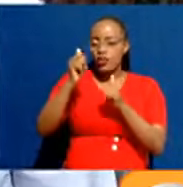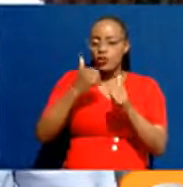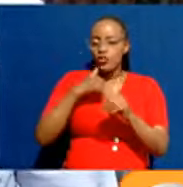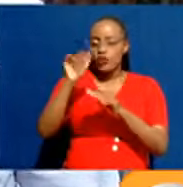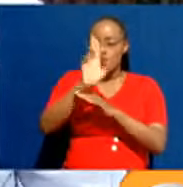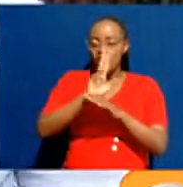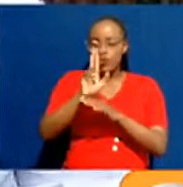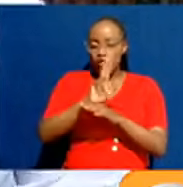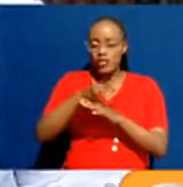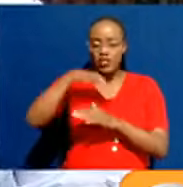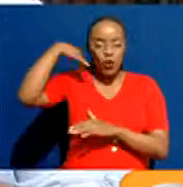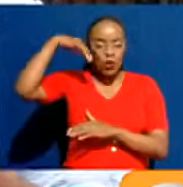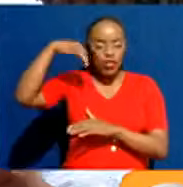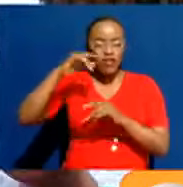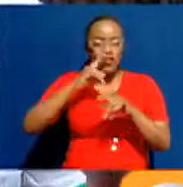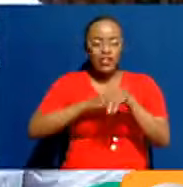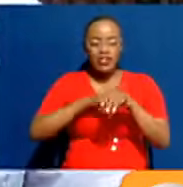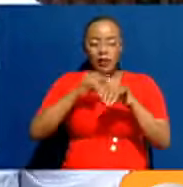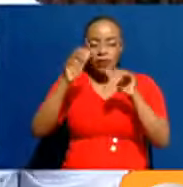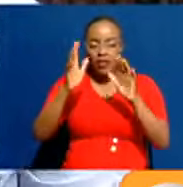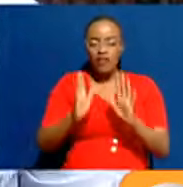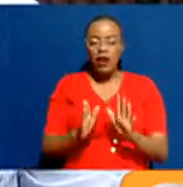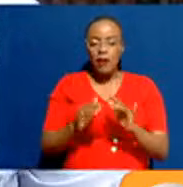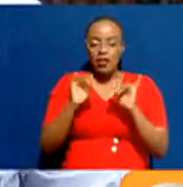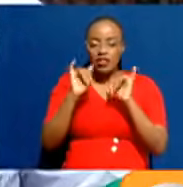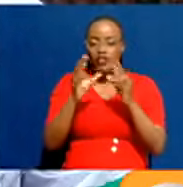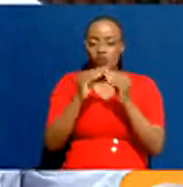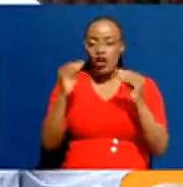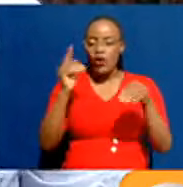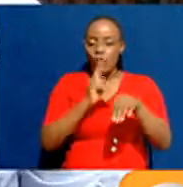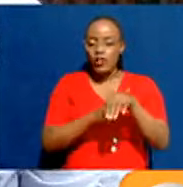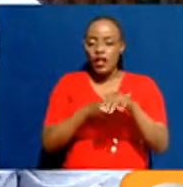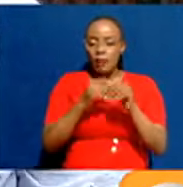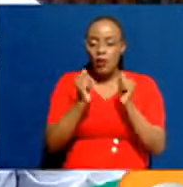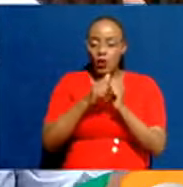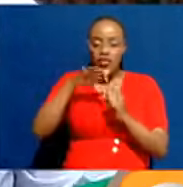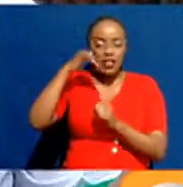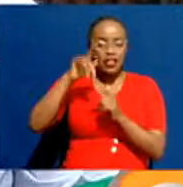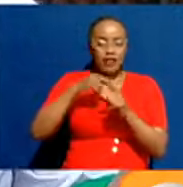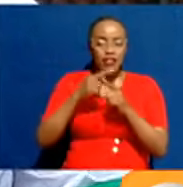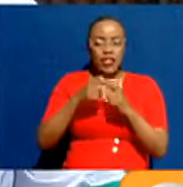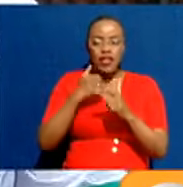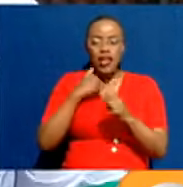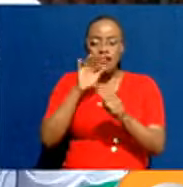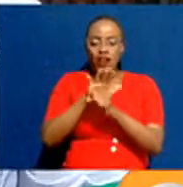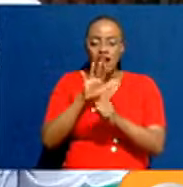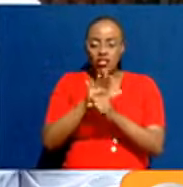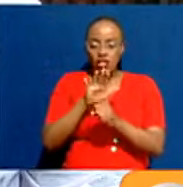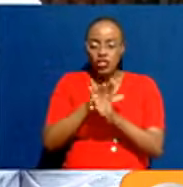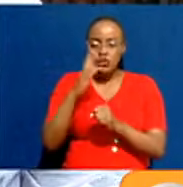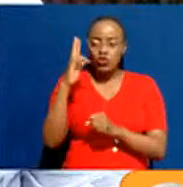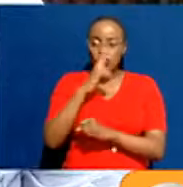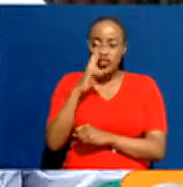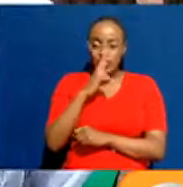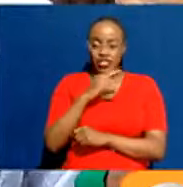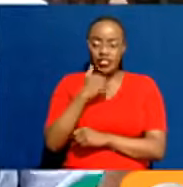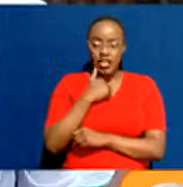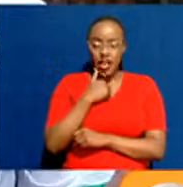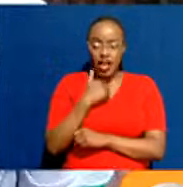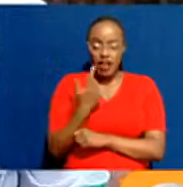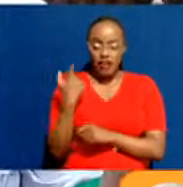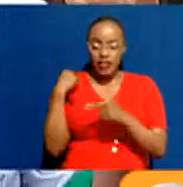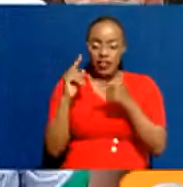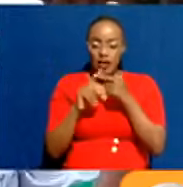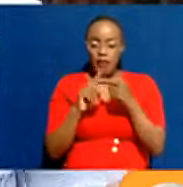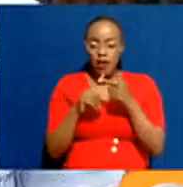sheep. And when a farmer takes too long with the sheep, there are so many risks. One